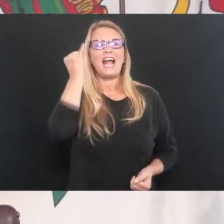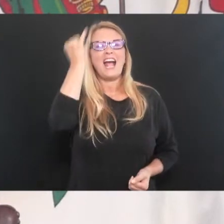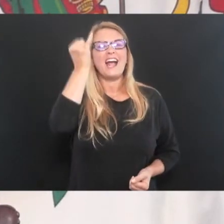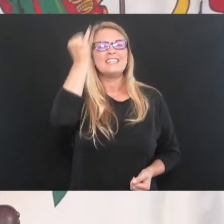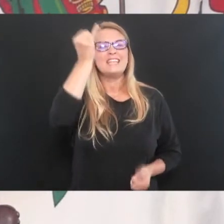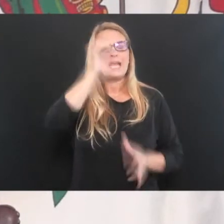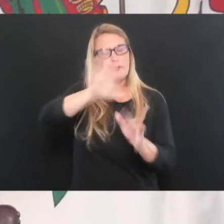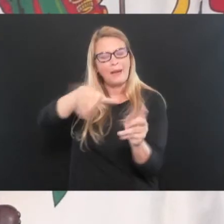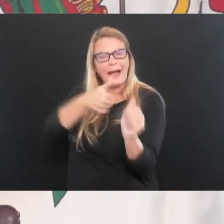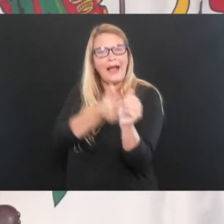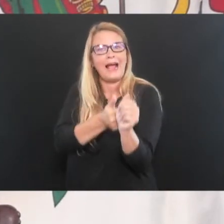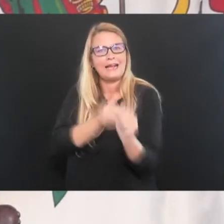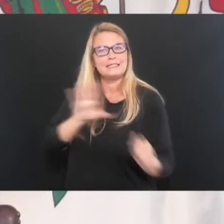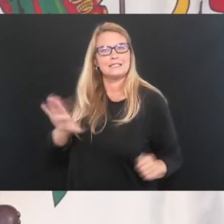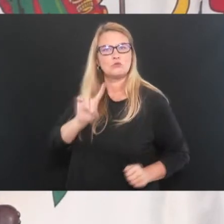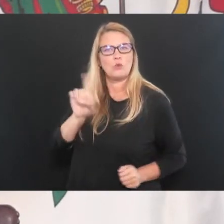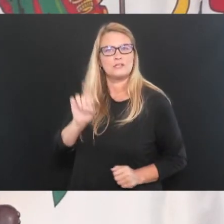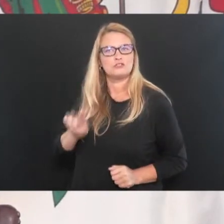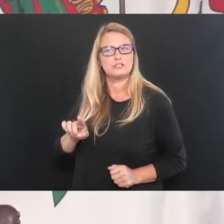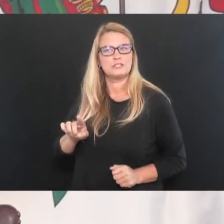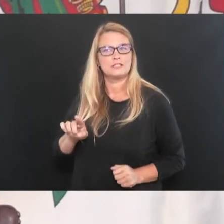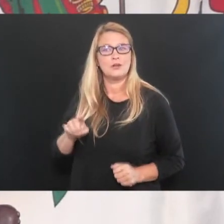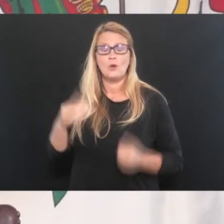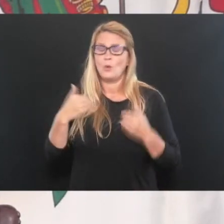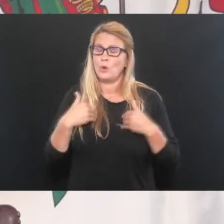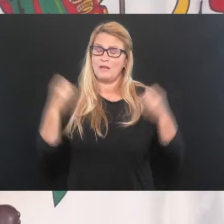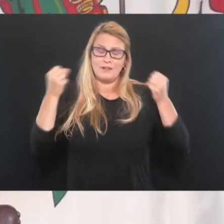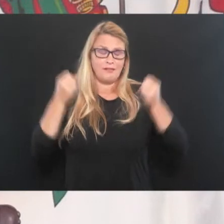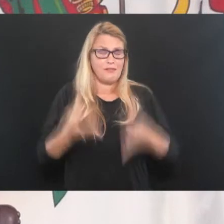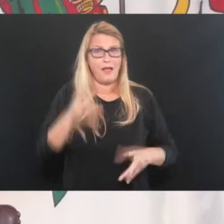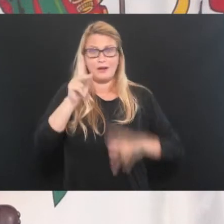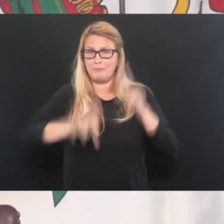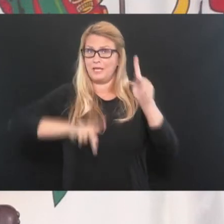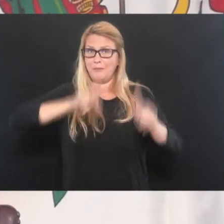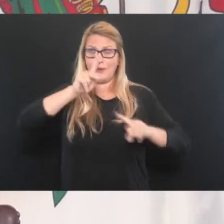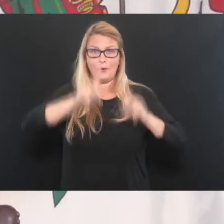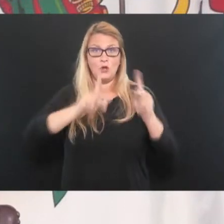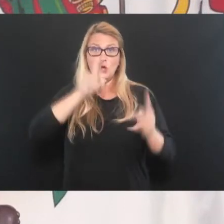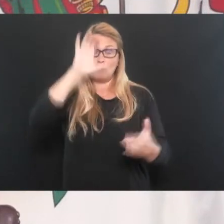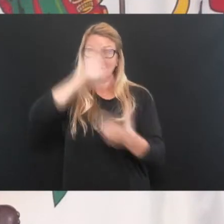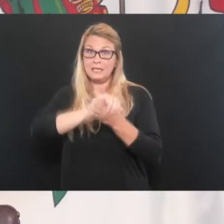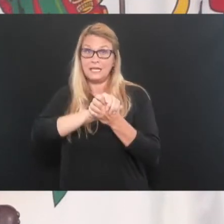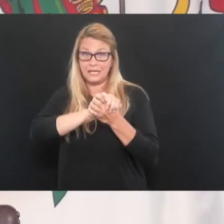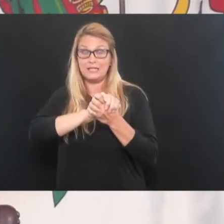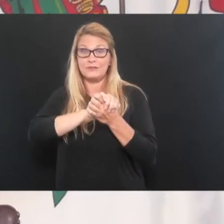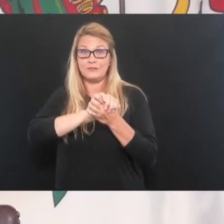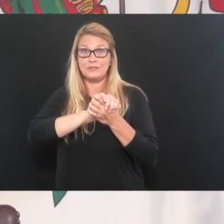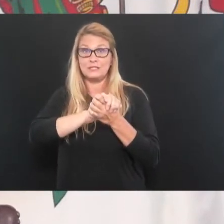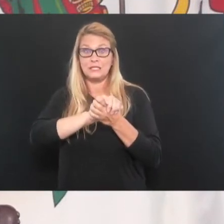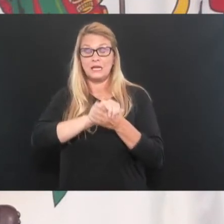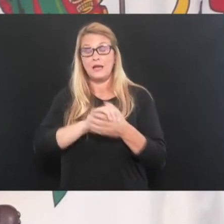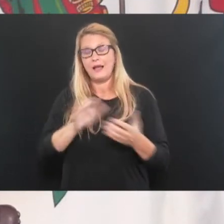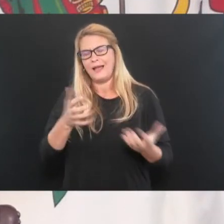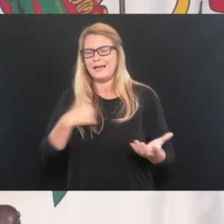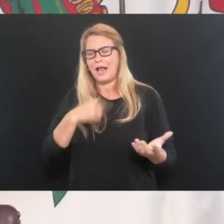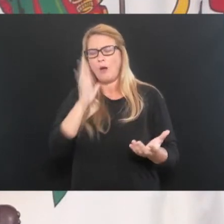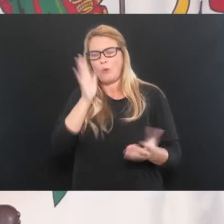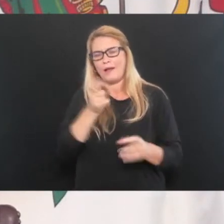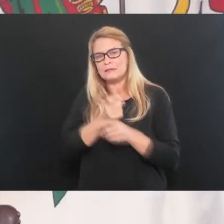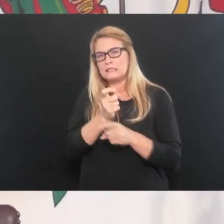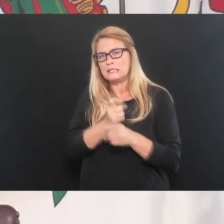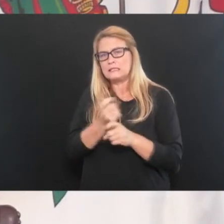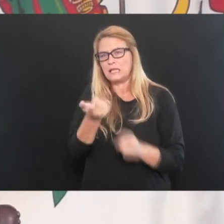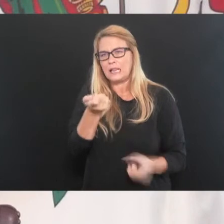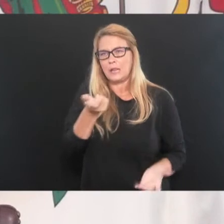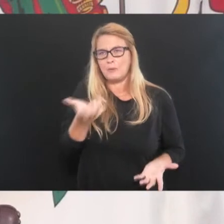behind the question is. You've got a lot of people out there that believe, and I'm going to make fun of this in a way,